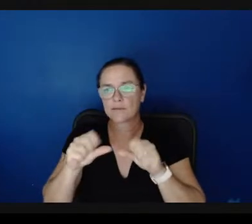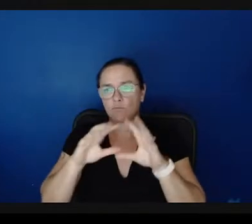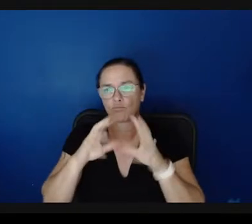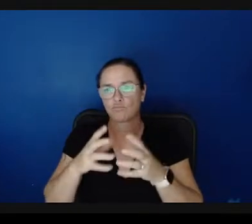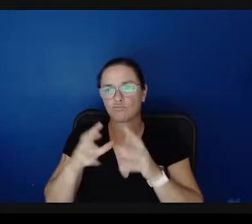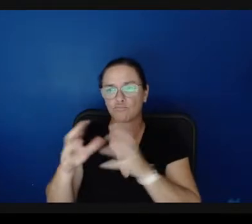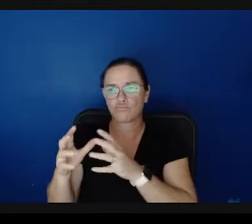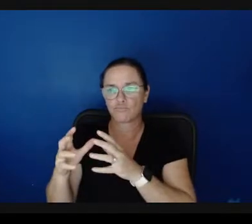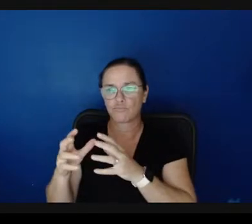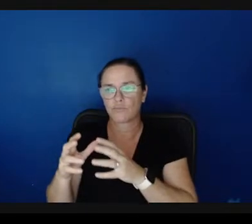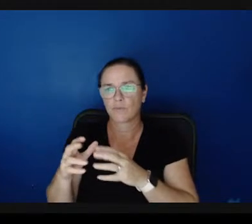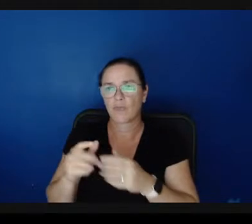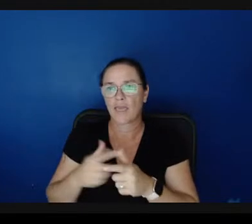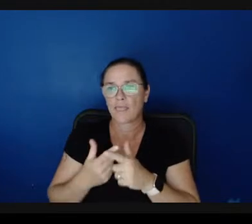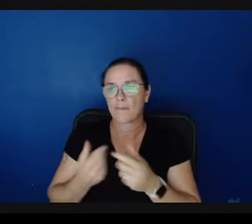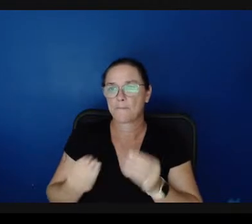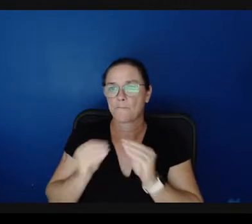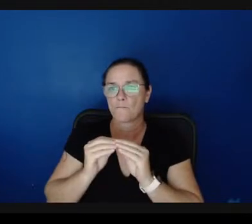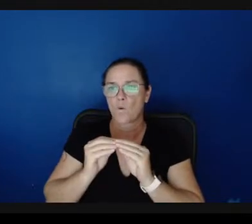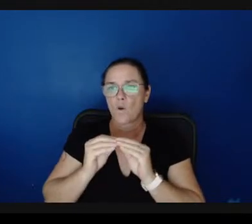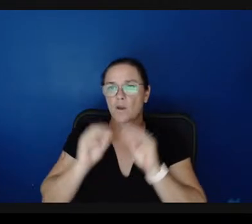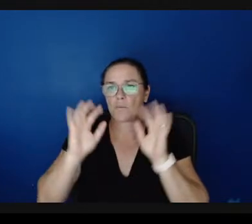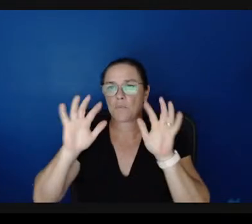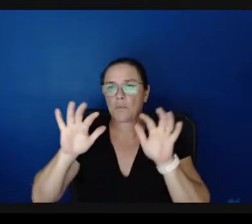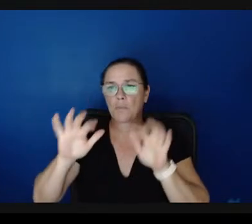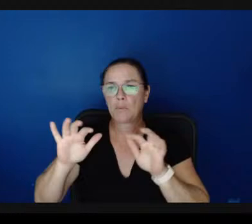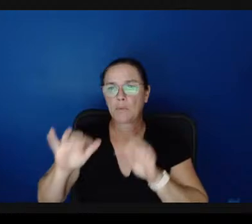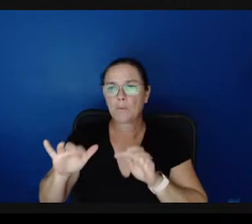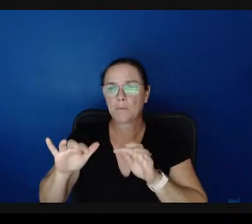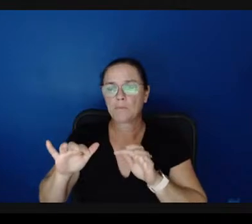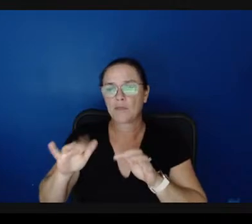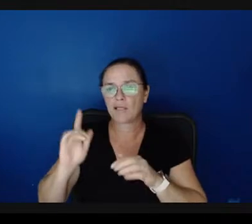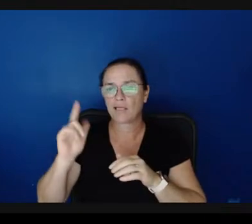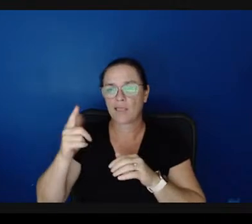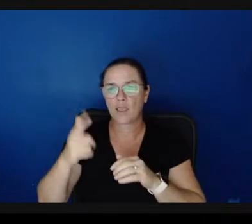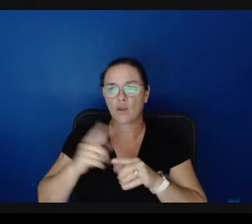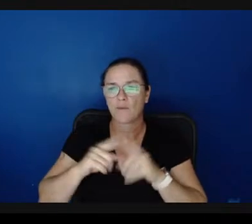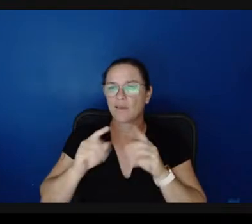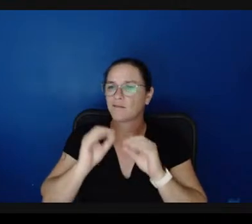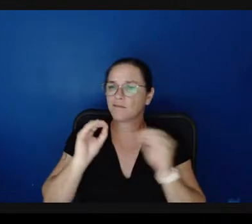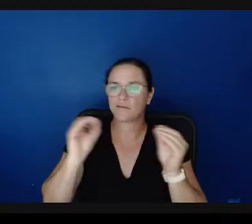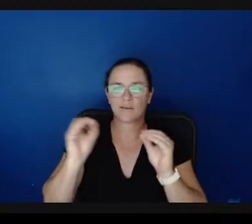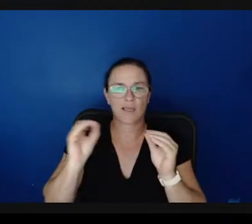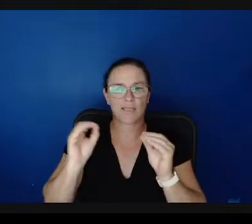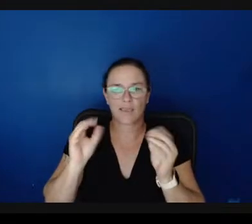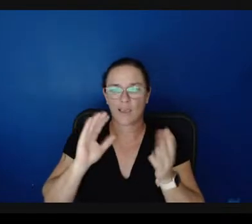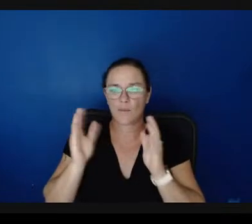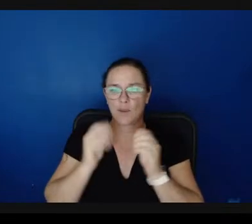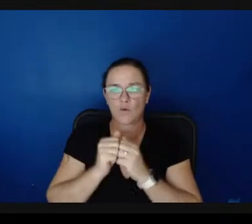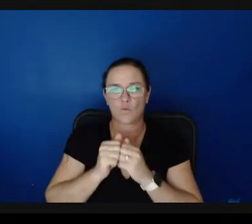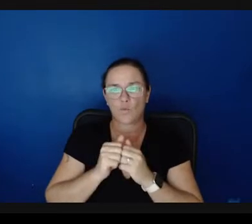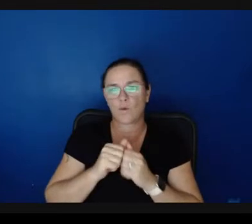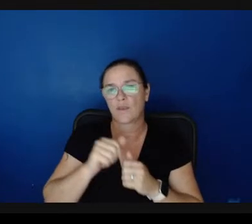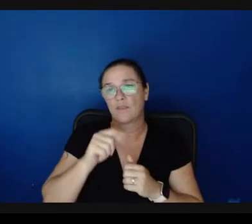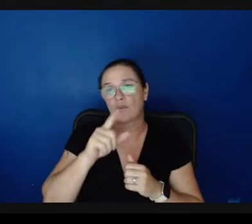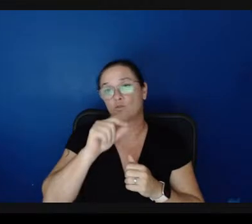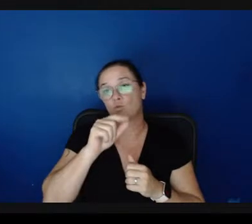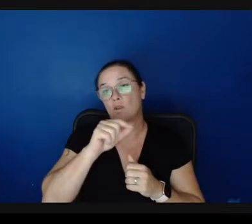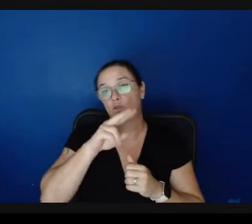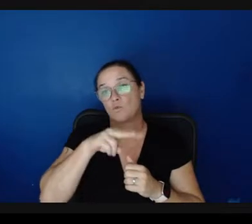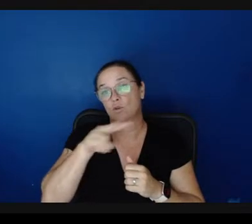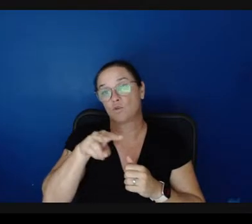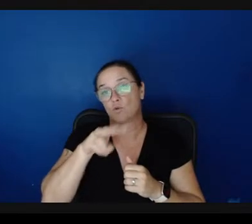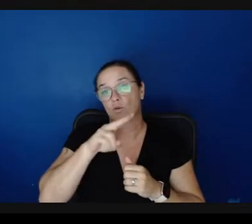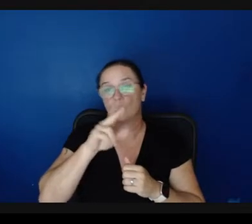here and then more scattered events throughout the later part of the year, but nothing like we saw in 2023 either, or in 2022. It's really been the